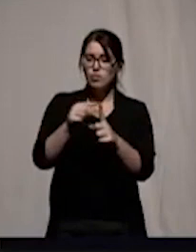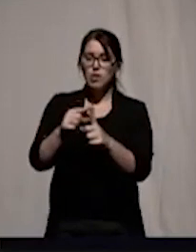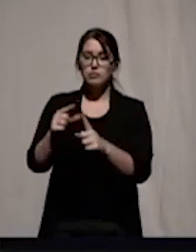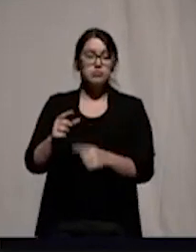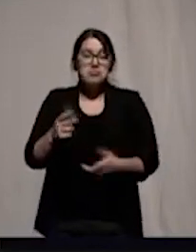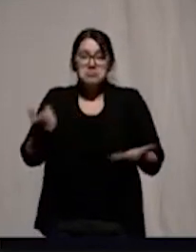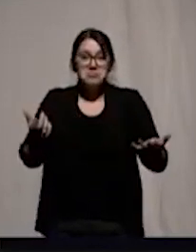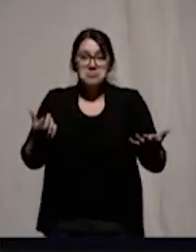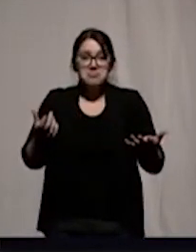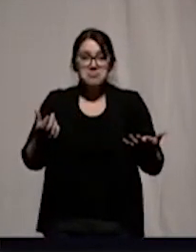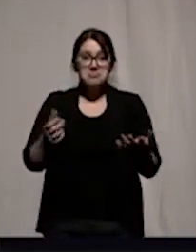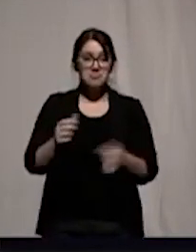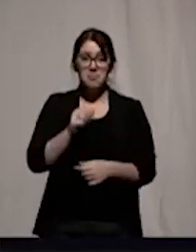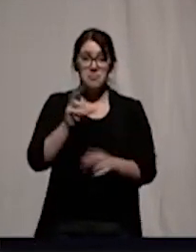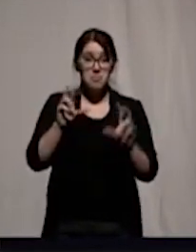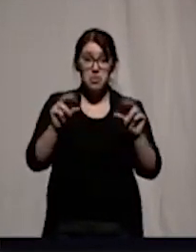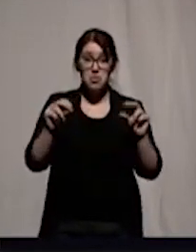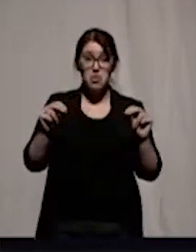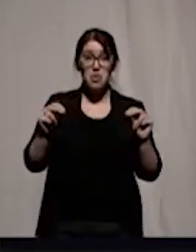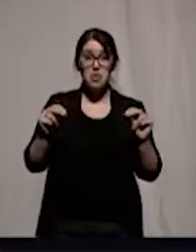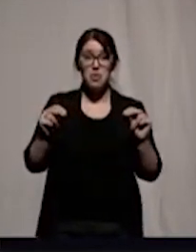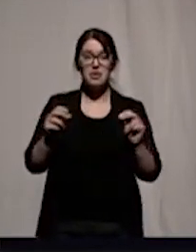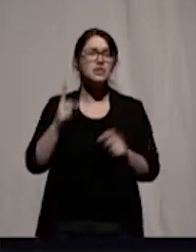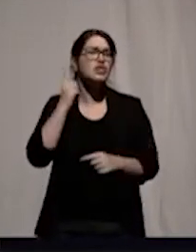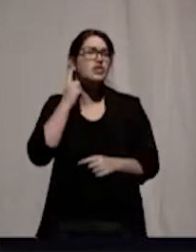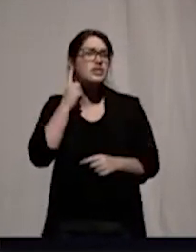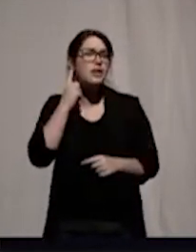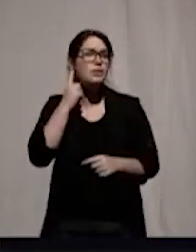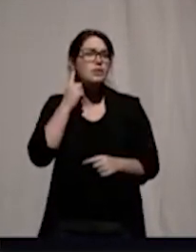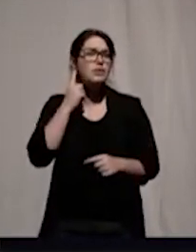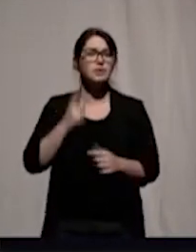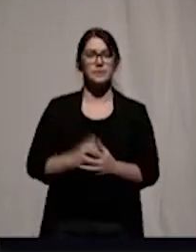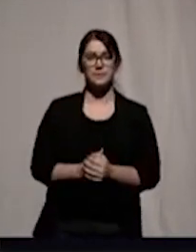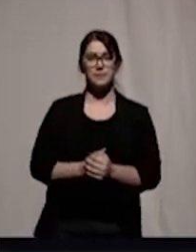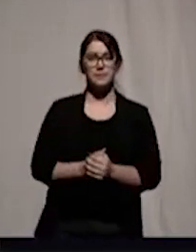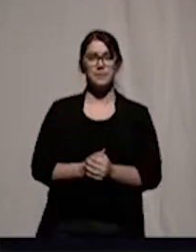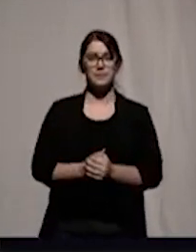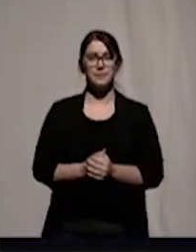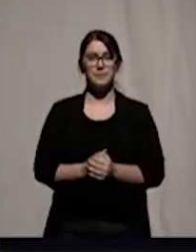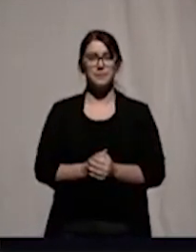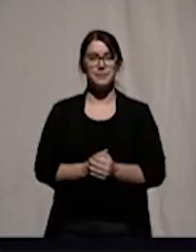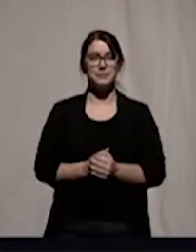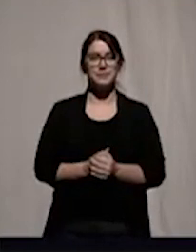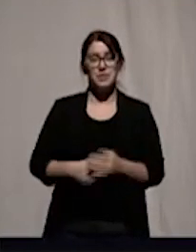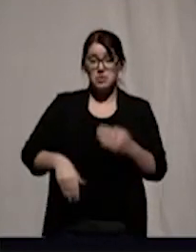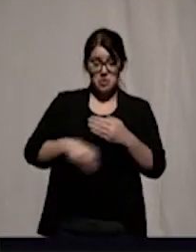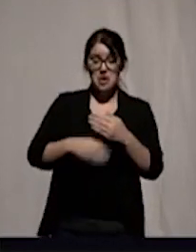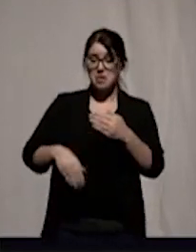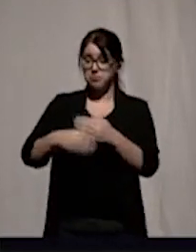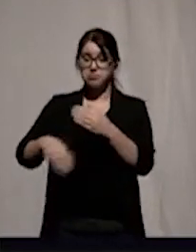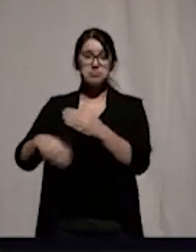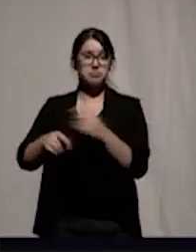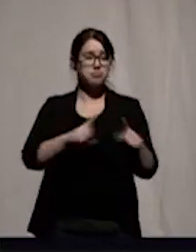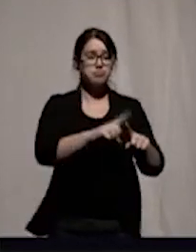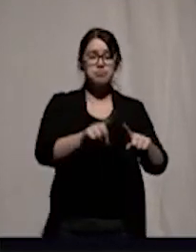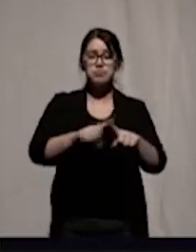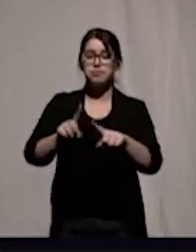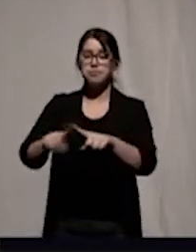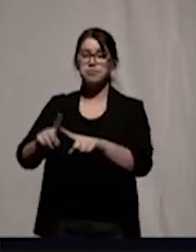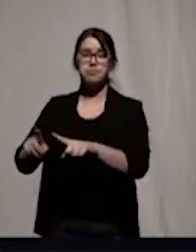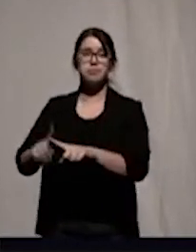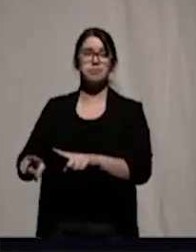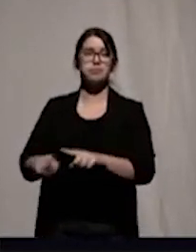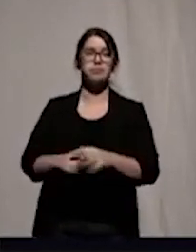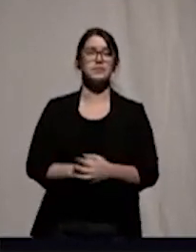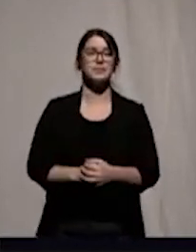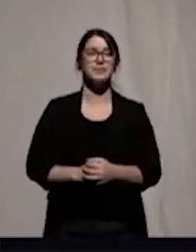of what you're gonna write, just kind of make sounds. That's what My Chemical Romance and Naughty Boy did when they couldn't